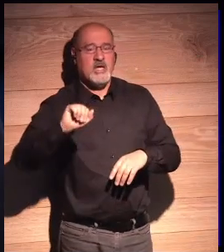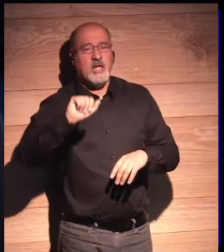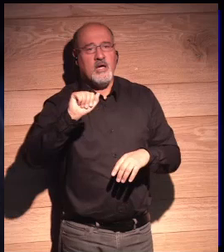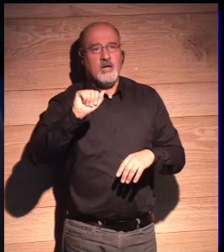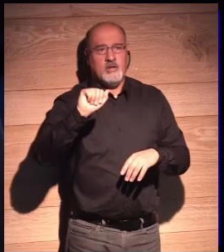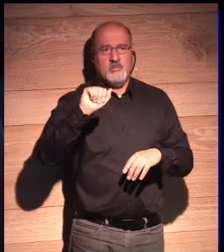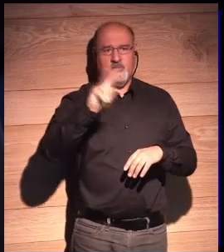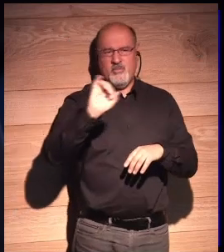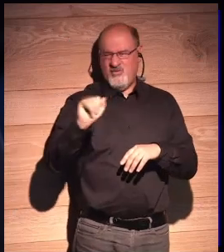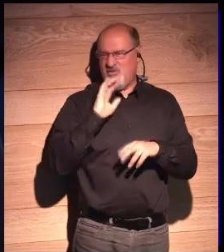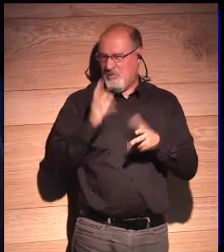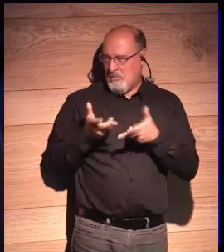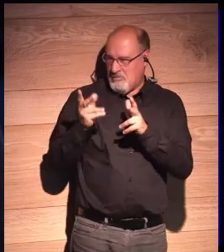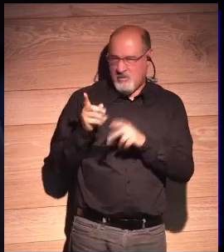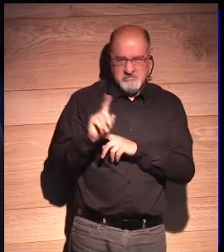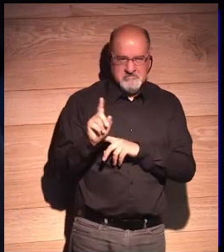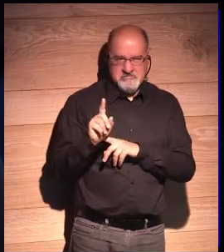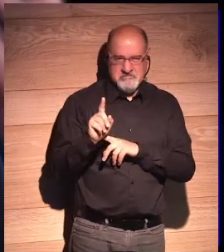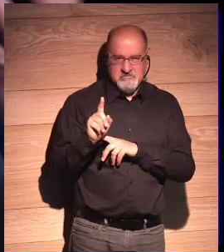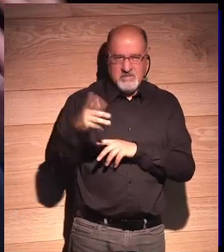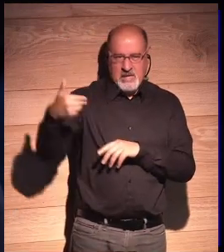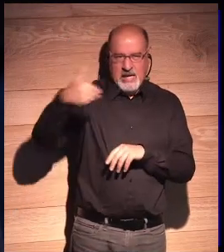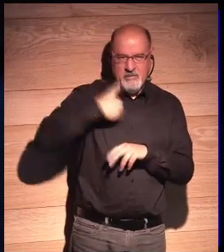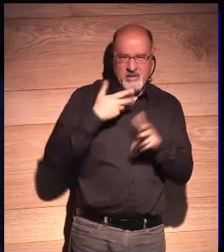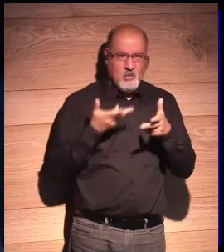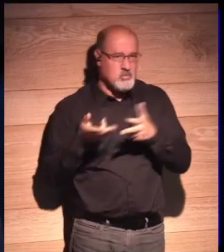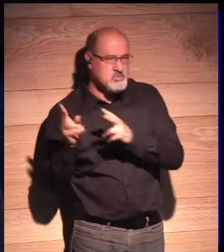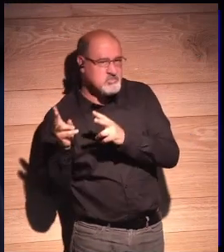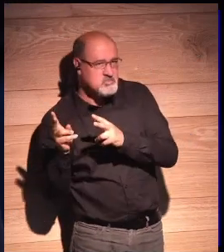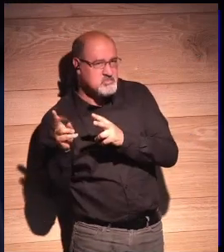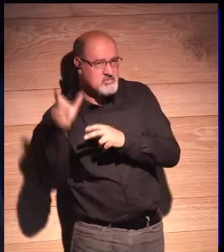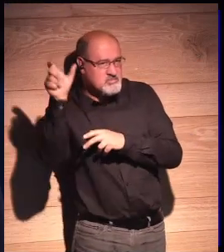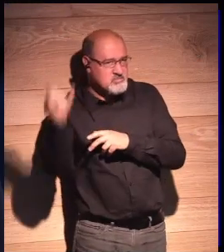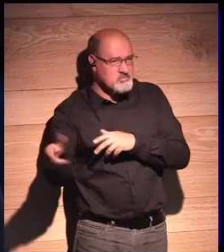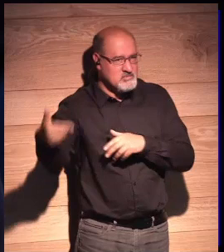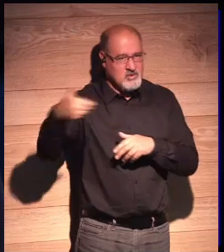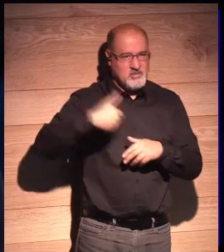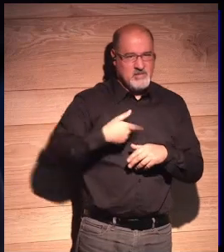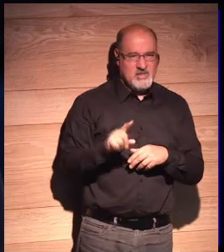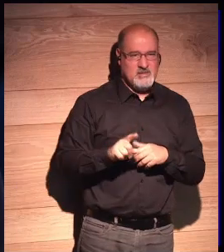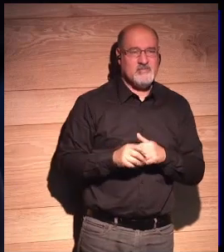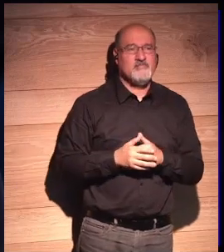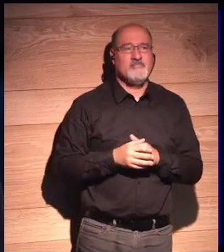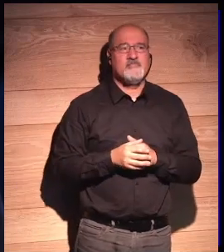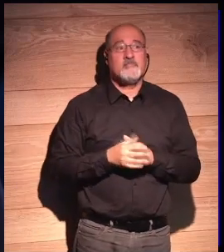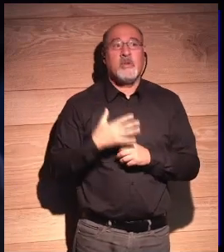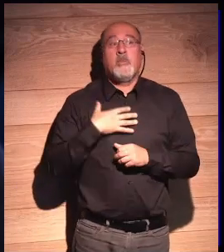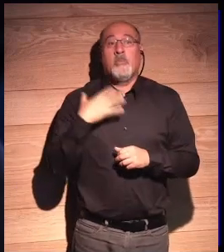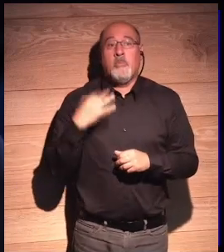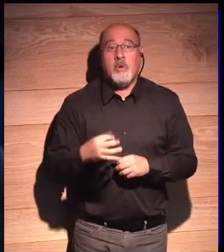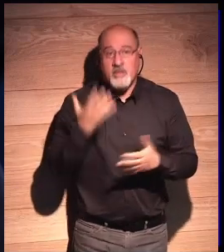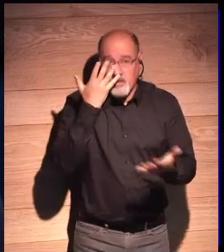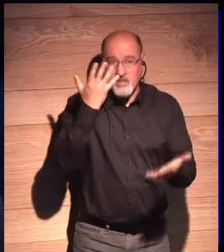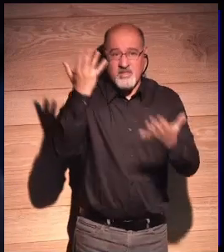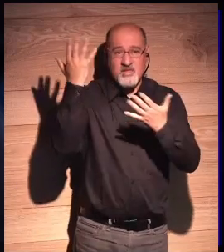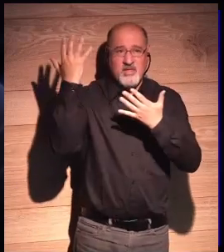him do this? Like, did I, like, I really thought I must have met him like 10 years ago when I didn't know who he was and